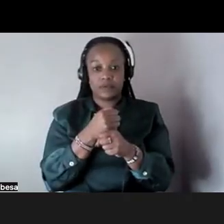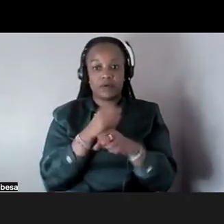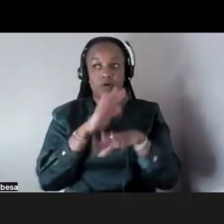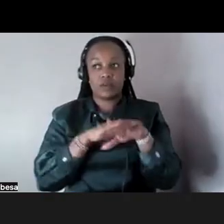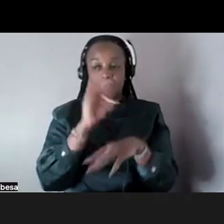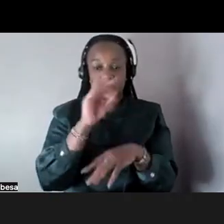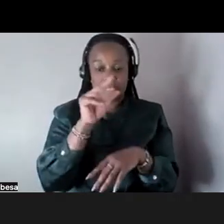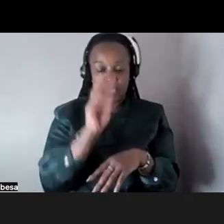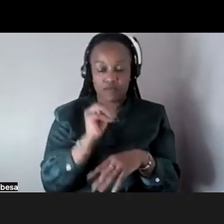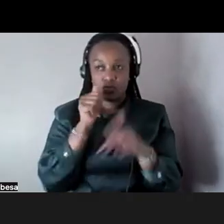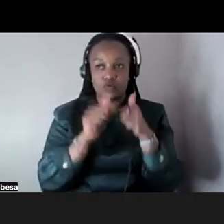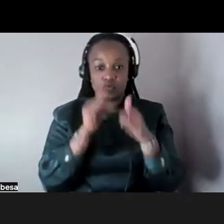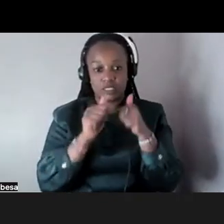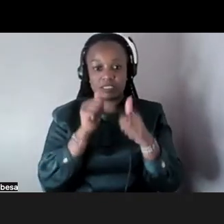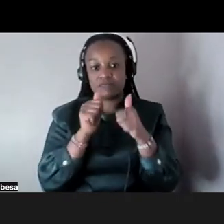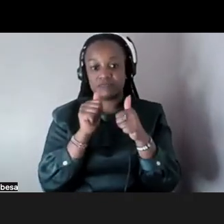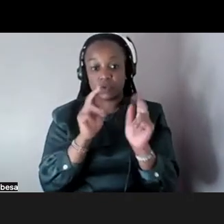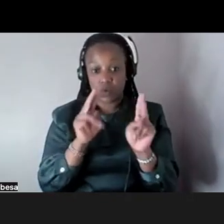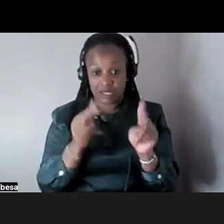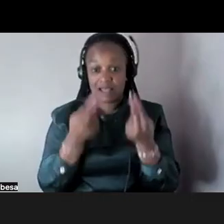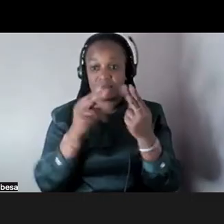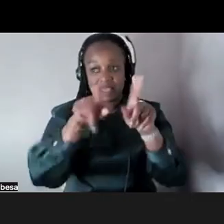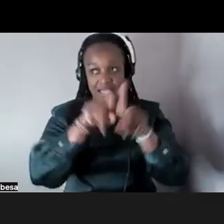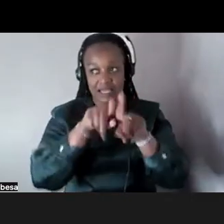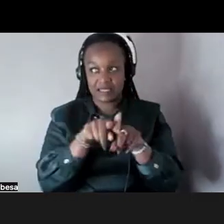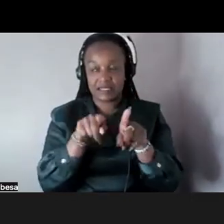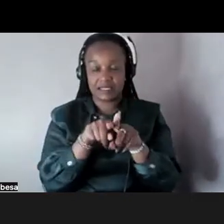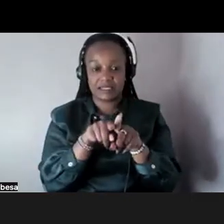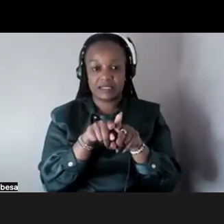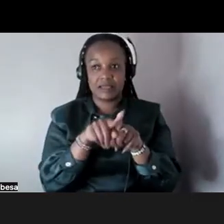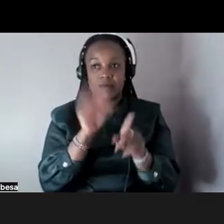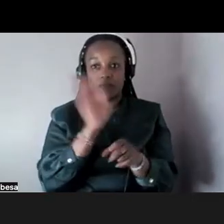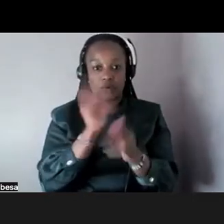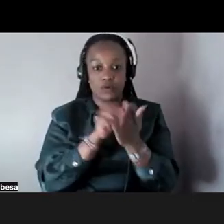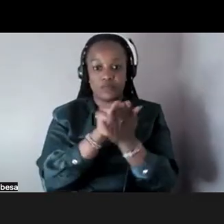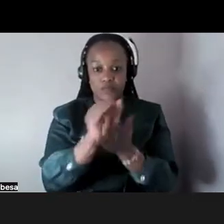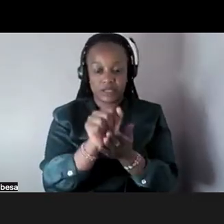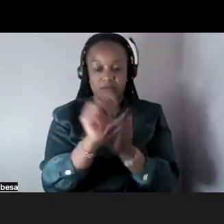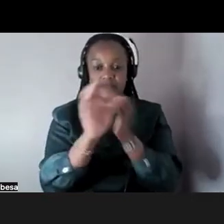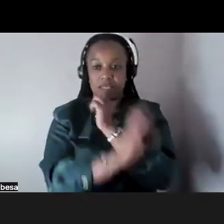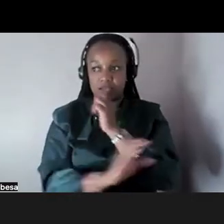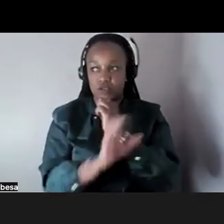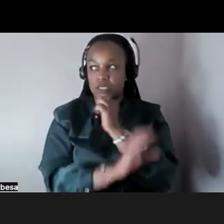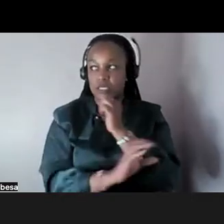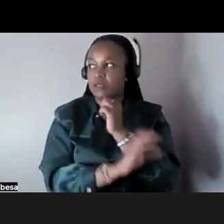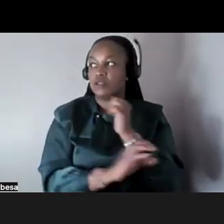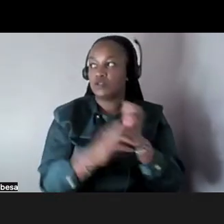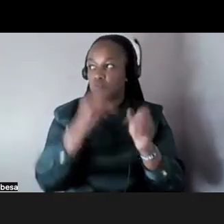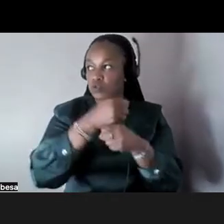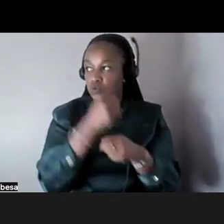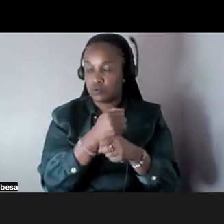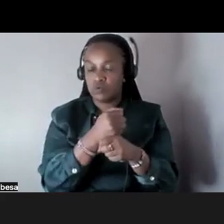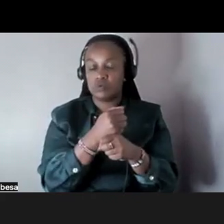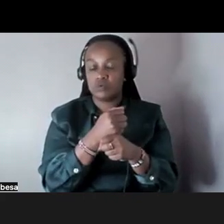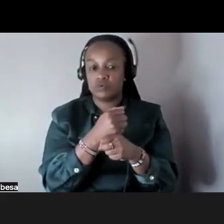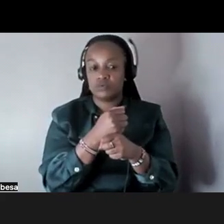that also can serve as a kind of, again, as a blueprint of action for countries to take in ending medicalization in